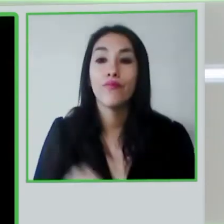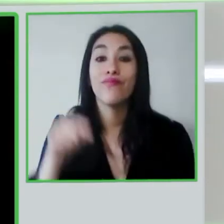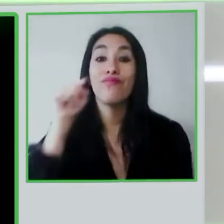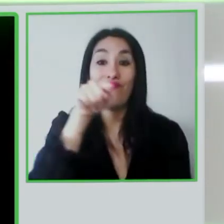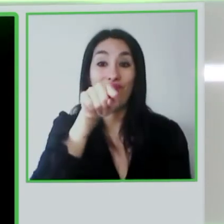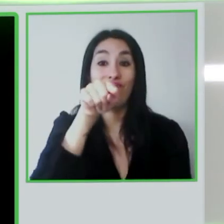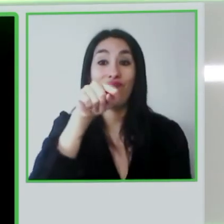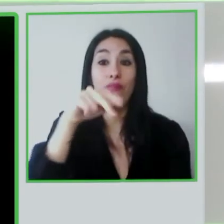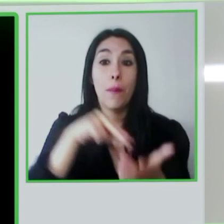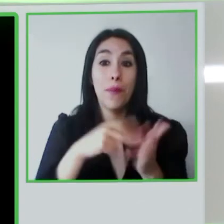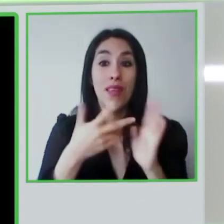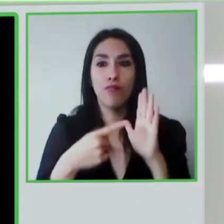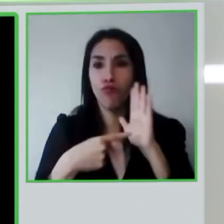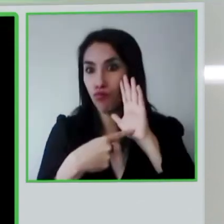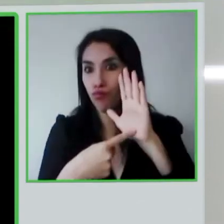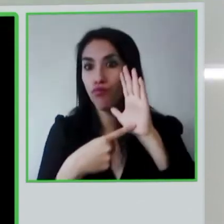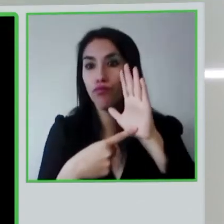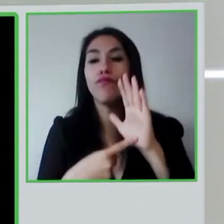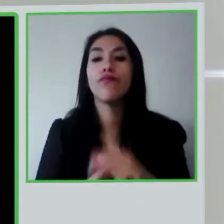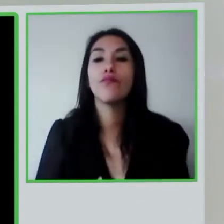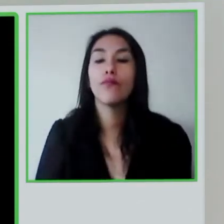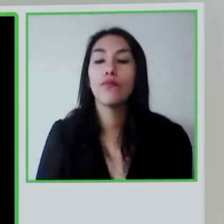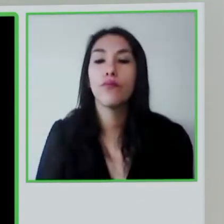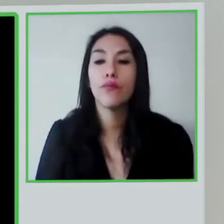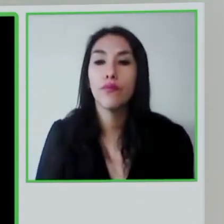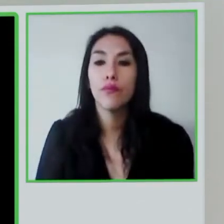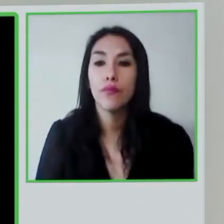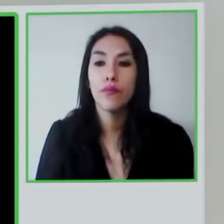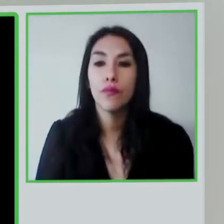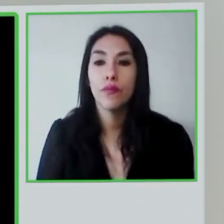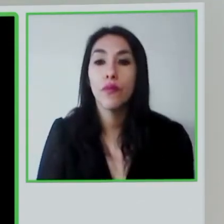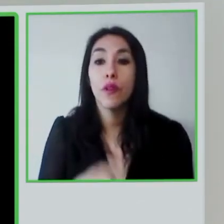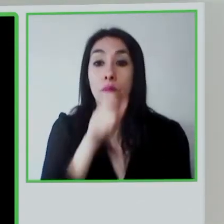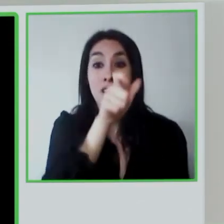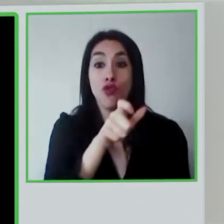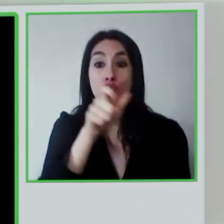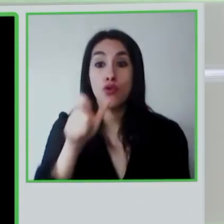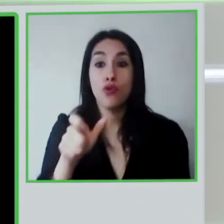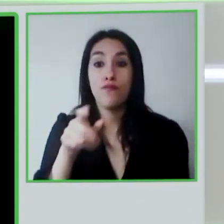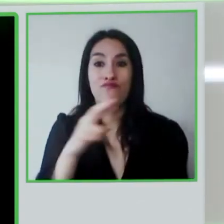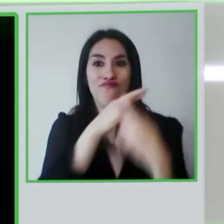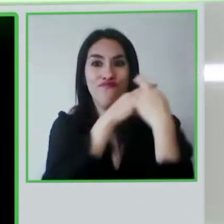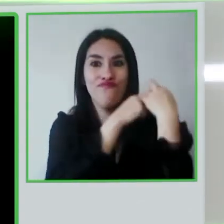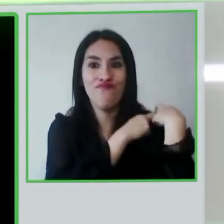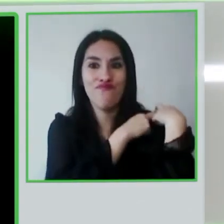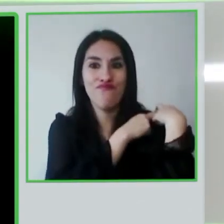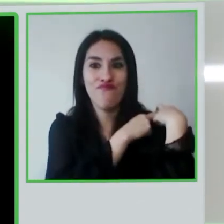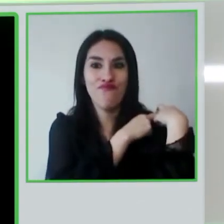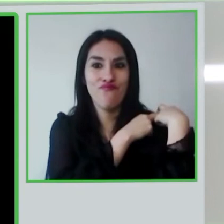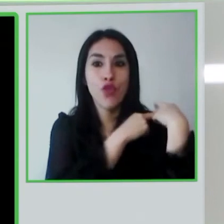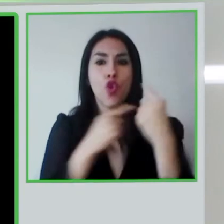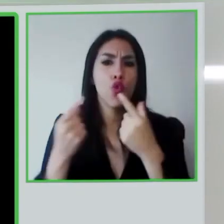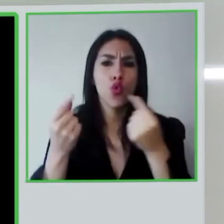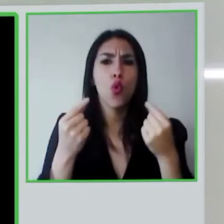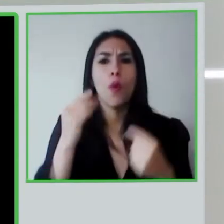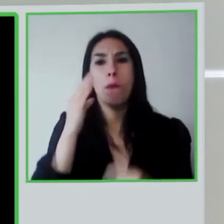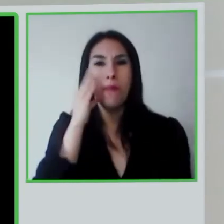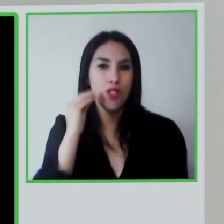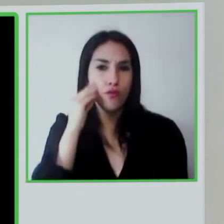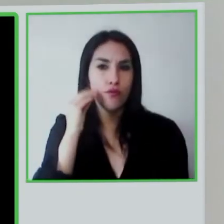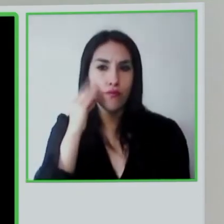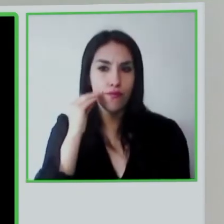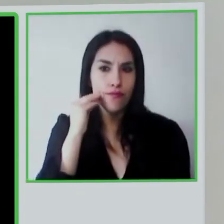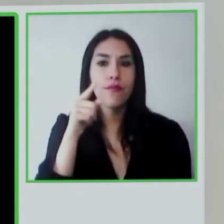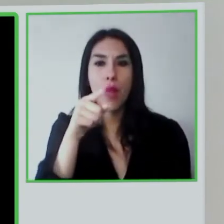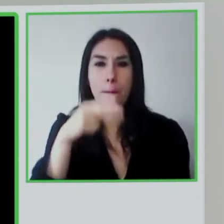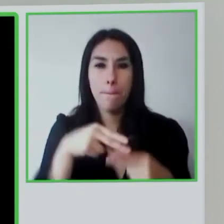have the people responsible in this slide, because we need to be free from barriers for people with disabilities